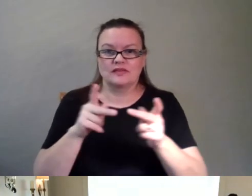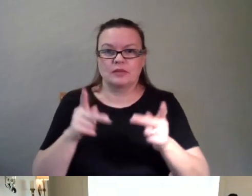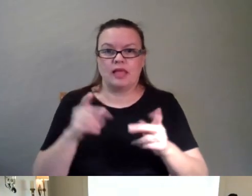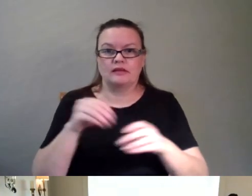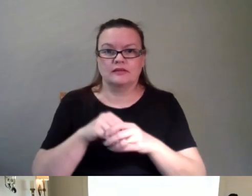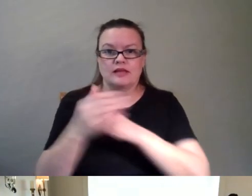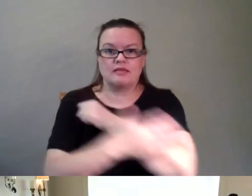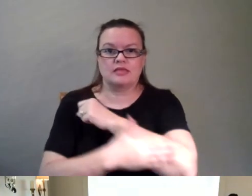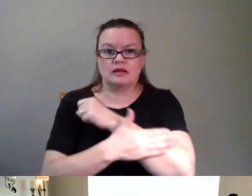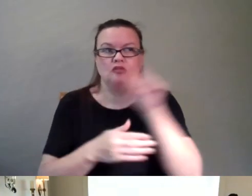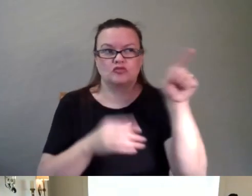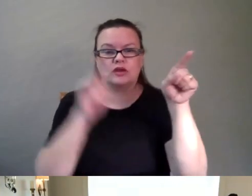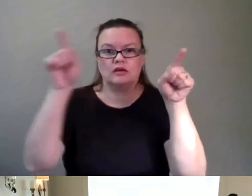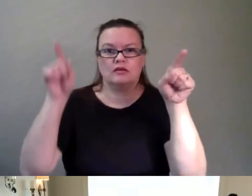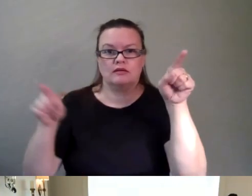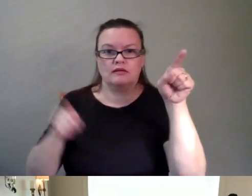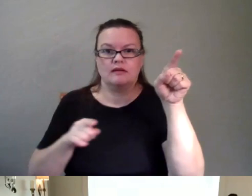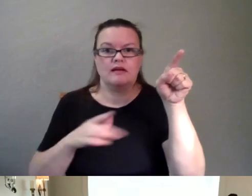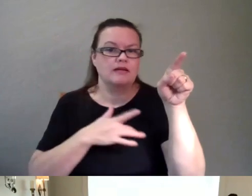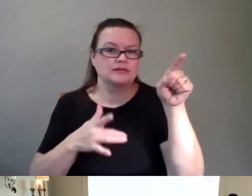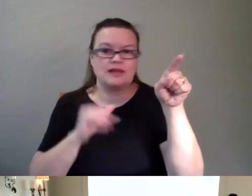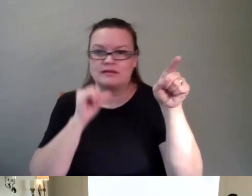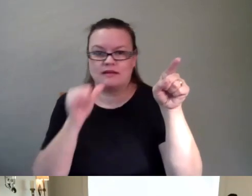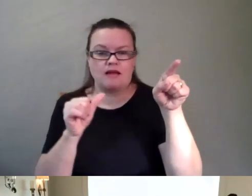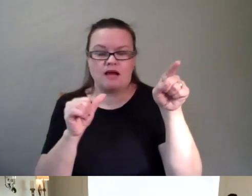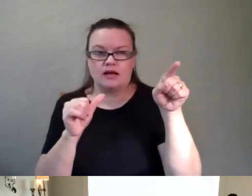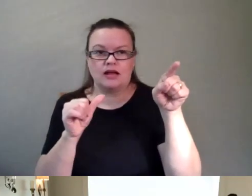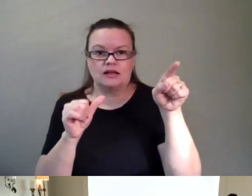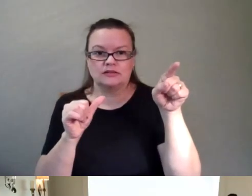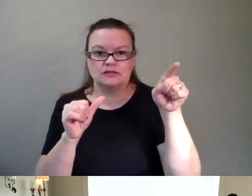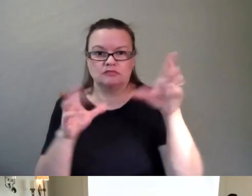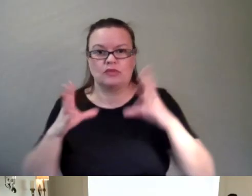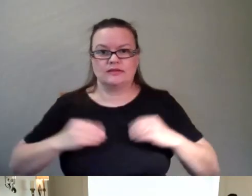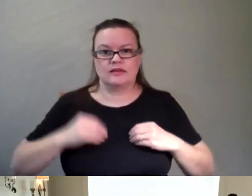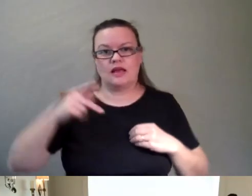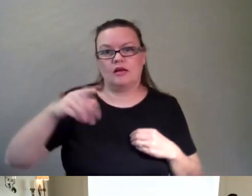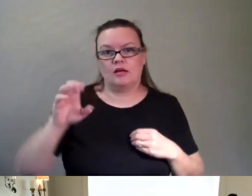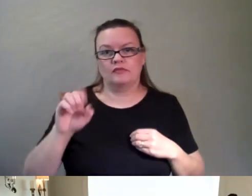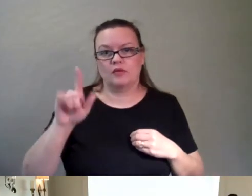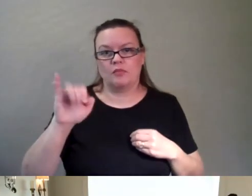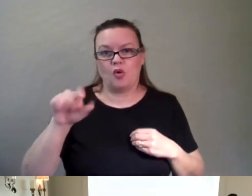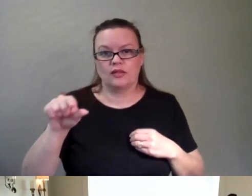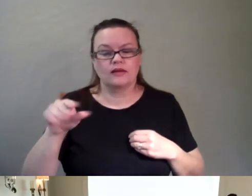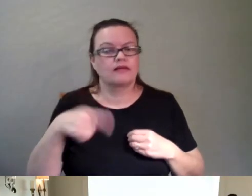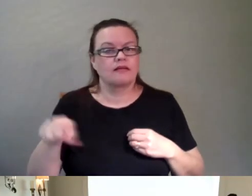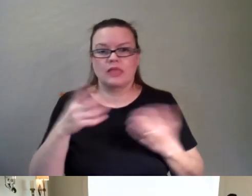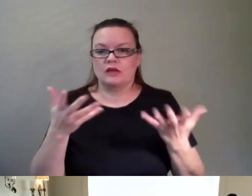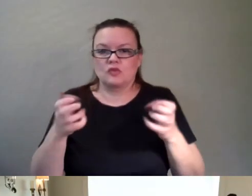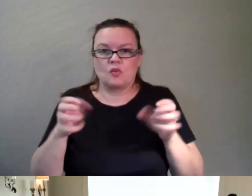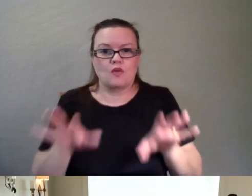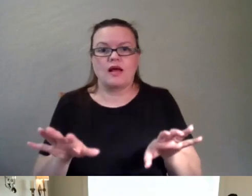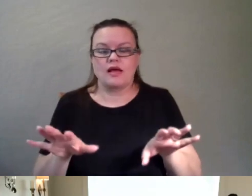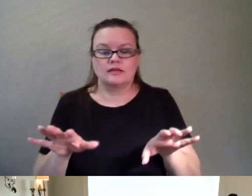perhaps dismissive of polling altogether, are going to refuse to engage in polls, or even perhaps give